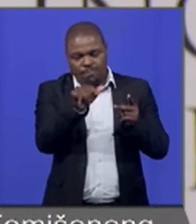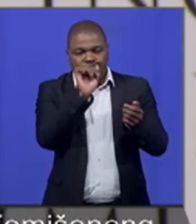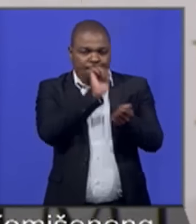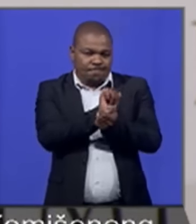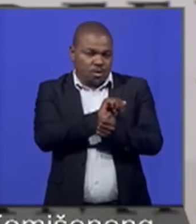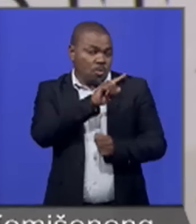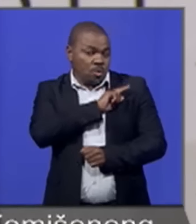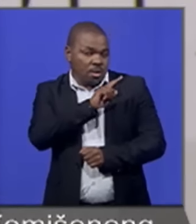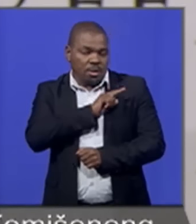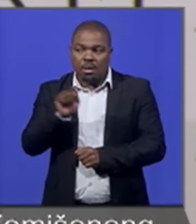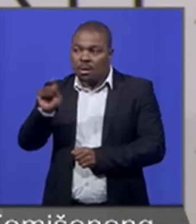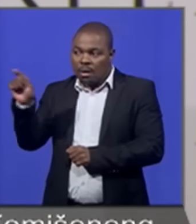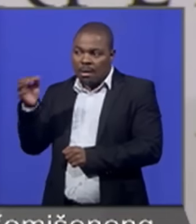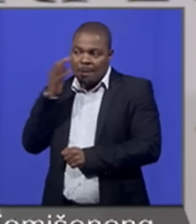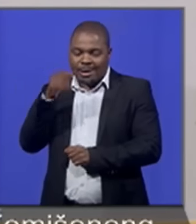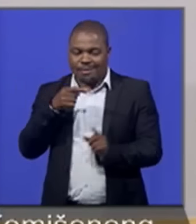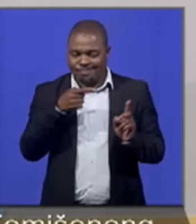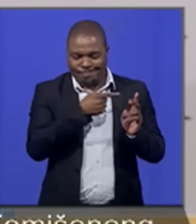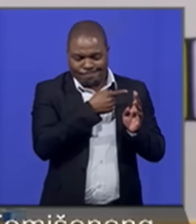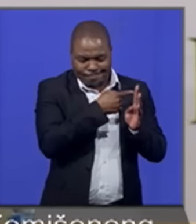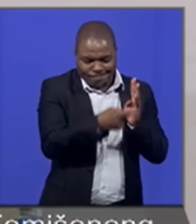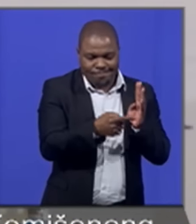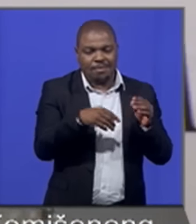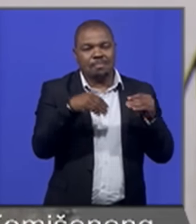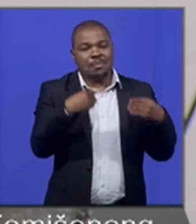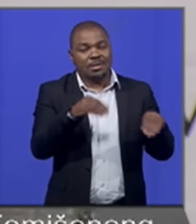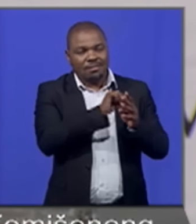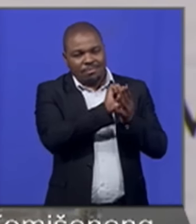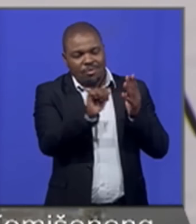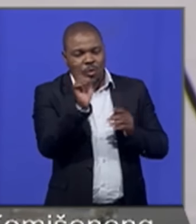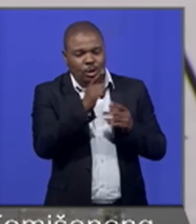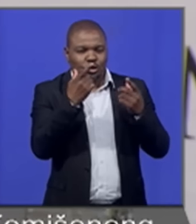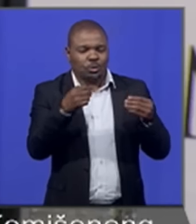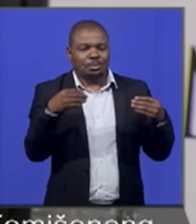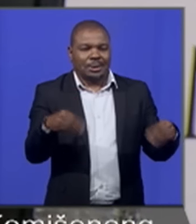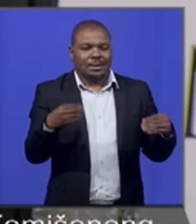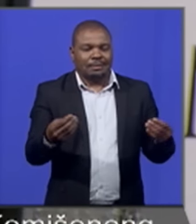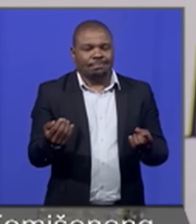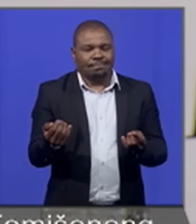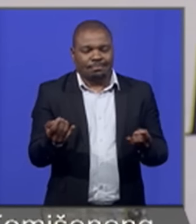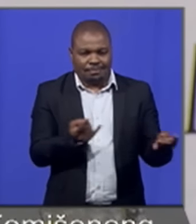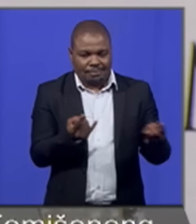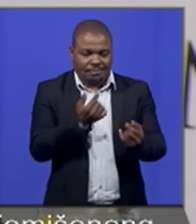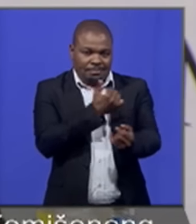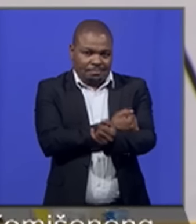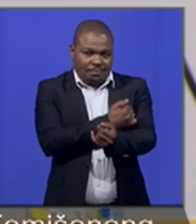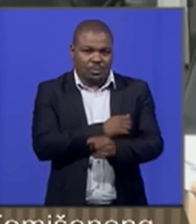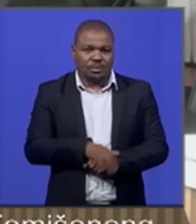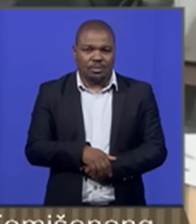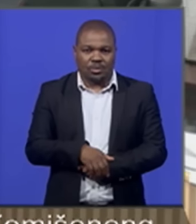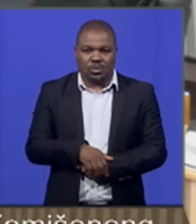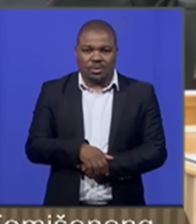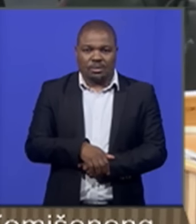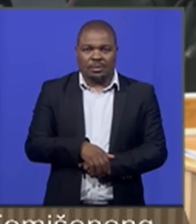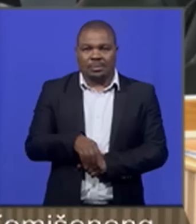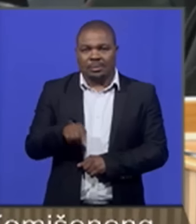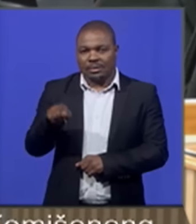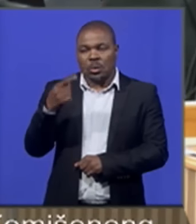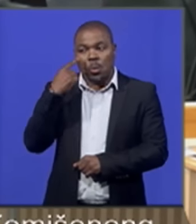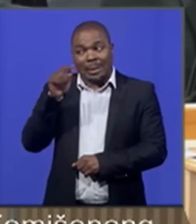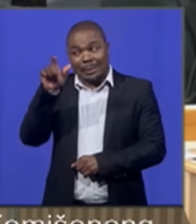malebana le ditatofatšo tša go gweba ka diokobatši. Pelaelo yeo e thekgwa ke tshekatsheko